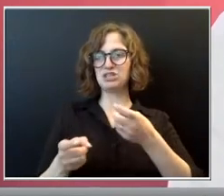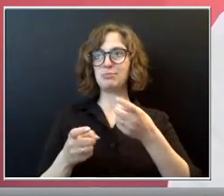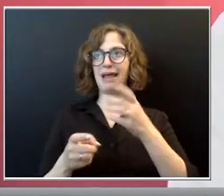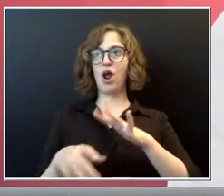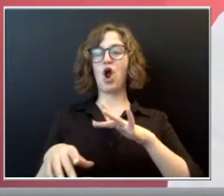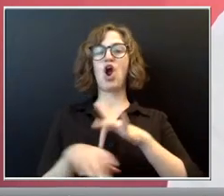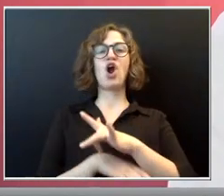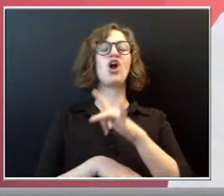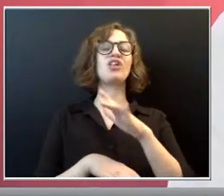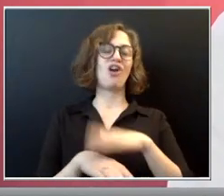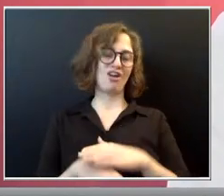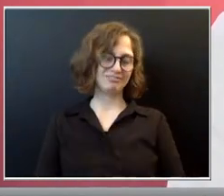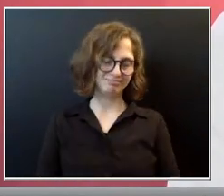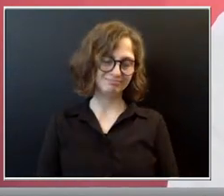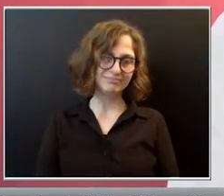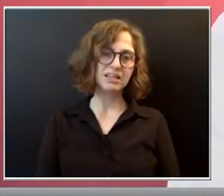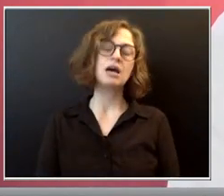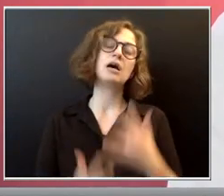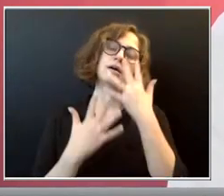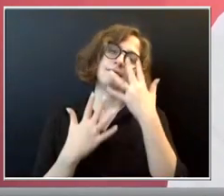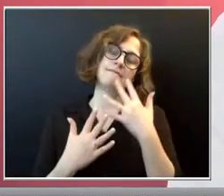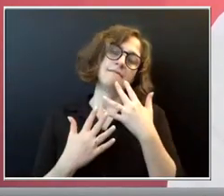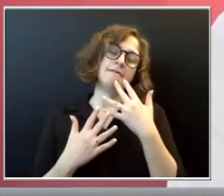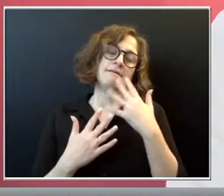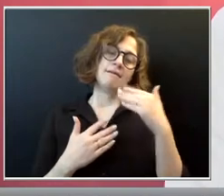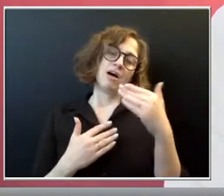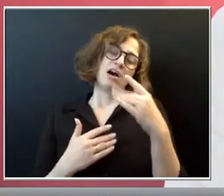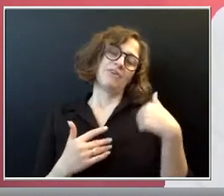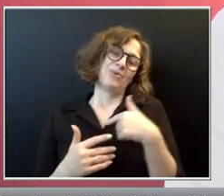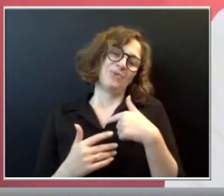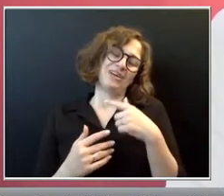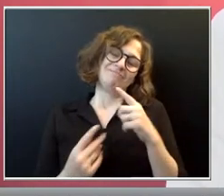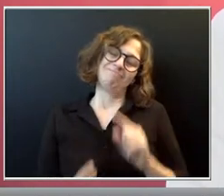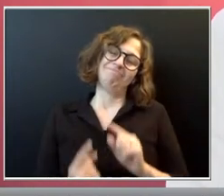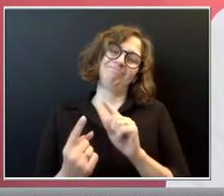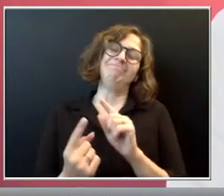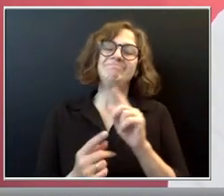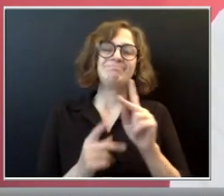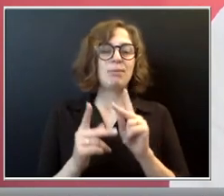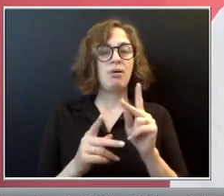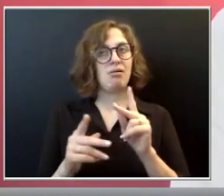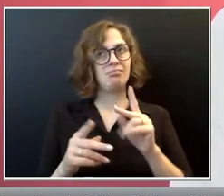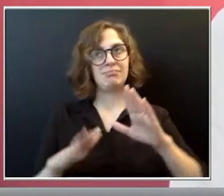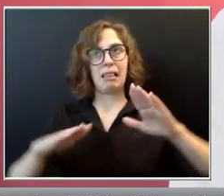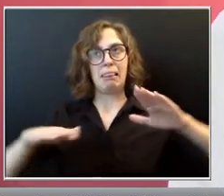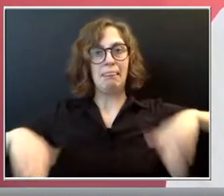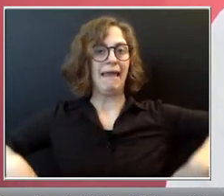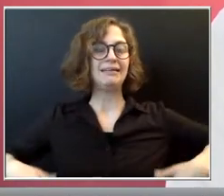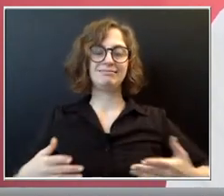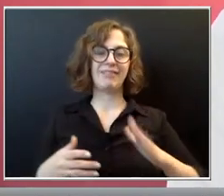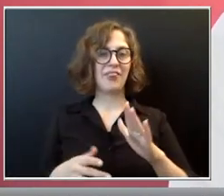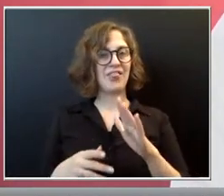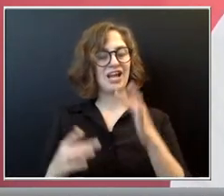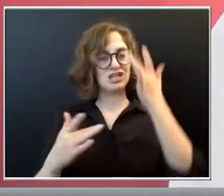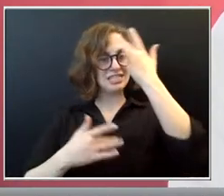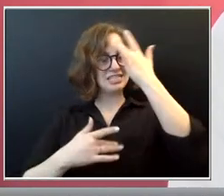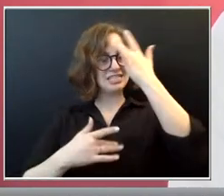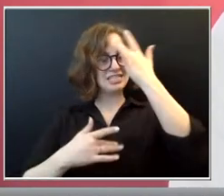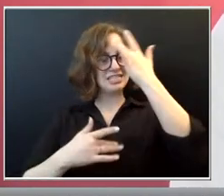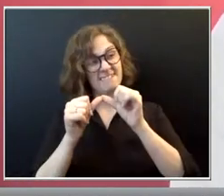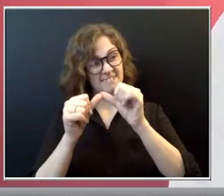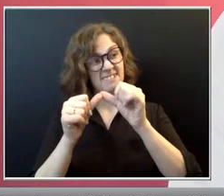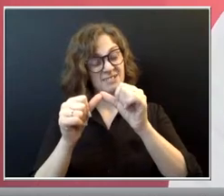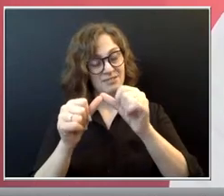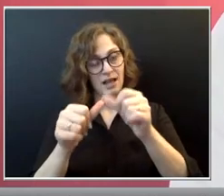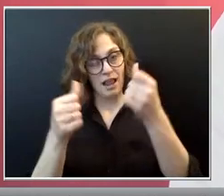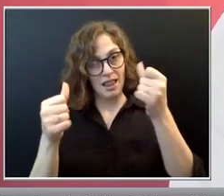Unfortunately, oftentimes we see people very late in the disease process, and at that point, the likelihood of success for, you know, medications